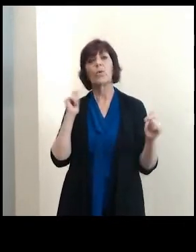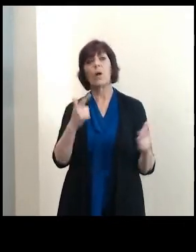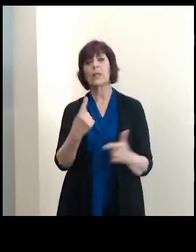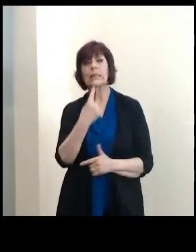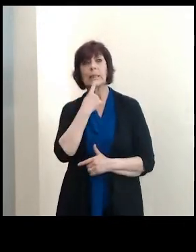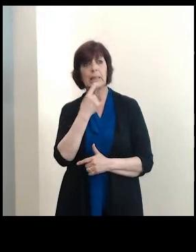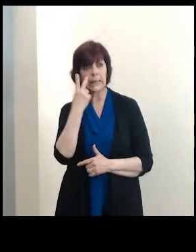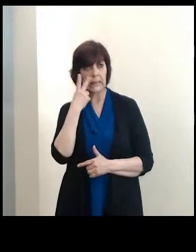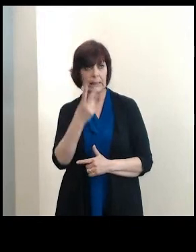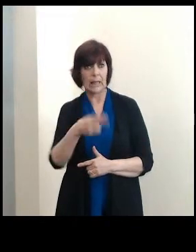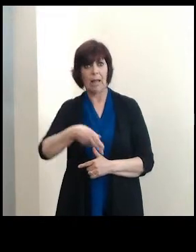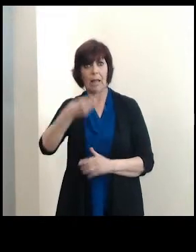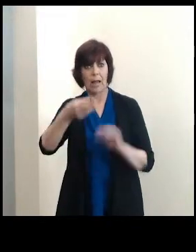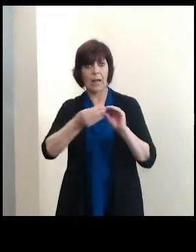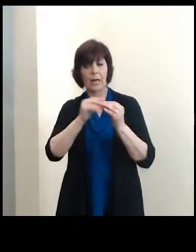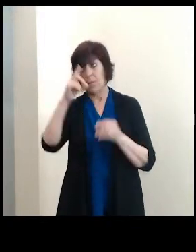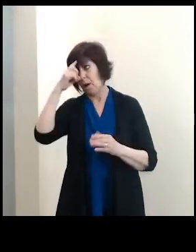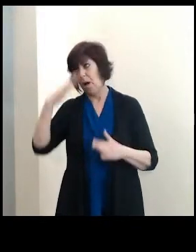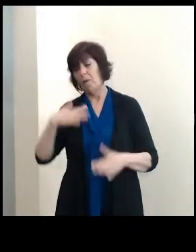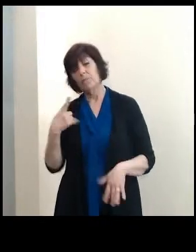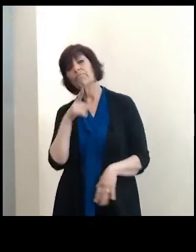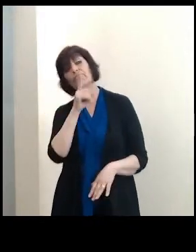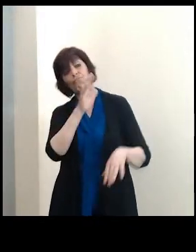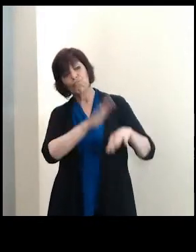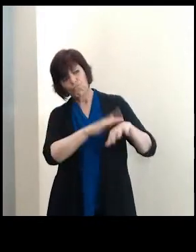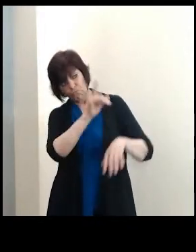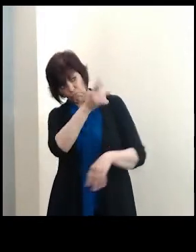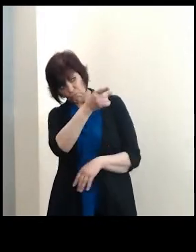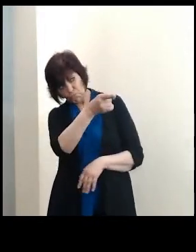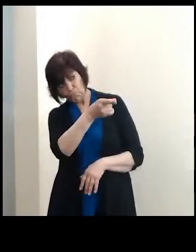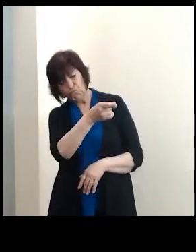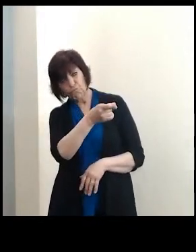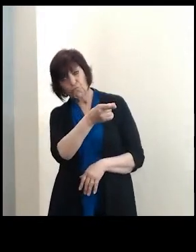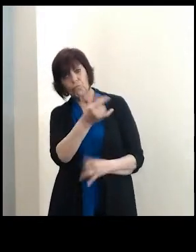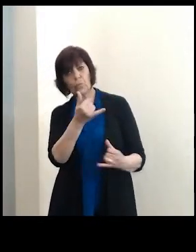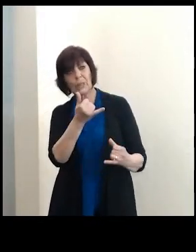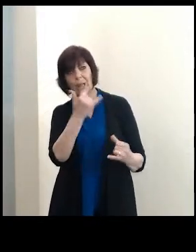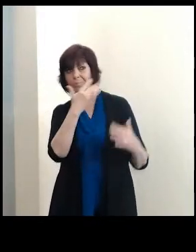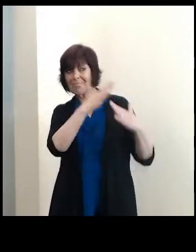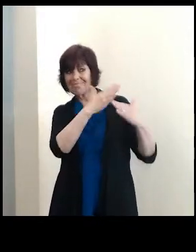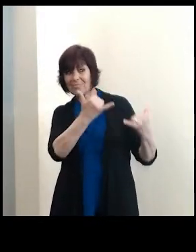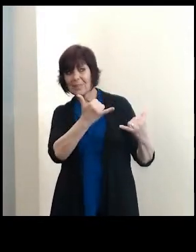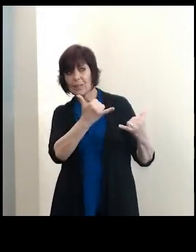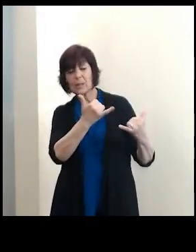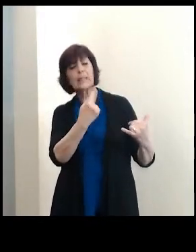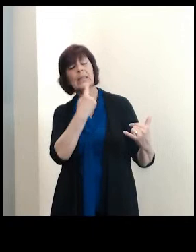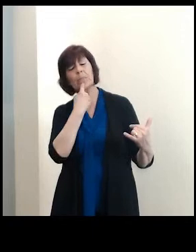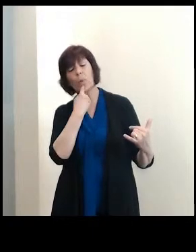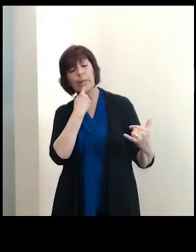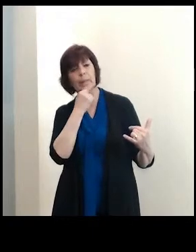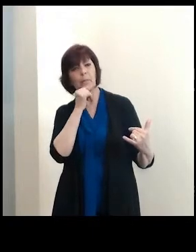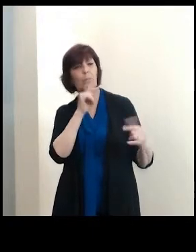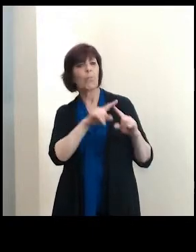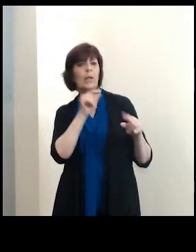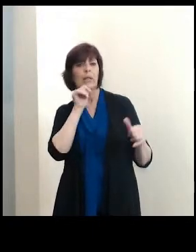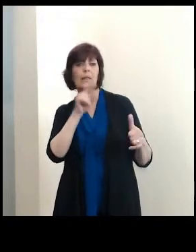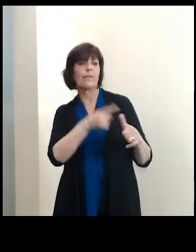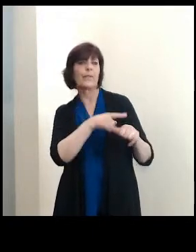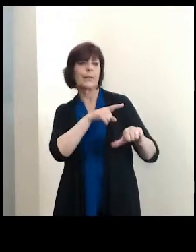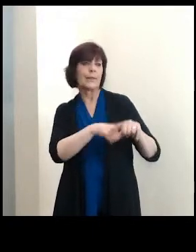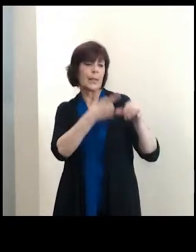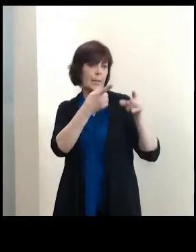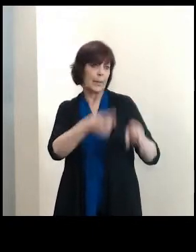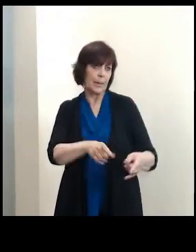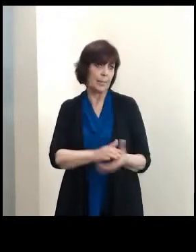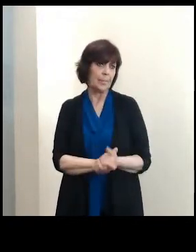to see the higher rates, and the governor did highlight Western New York as the highest right now. It's disappointing. It's not the first time that we've been in this